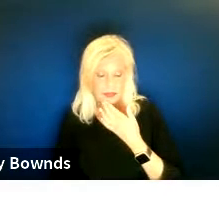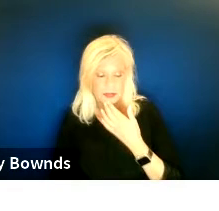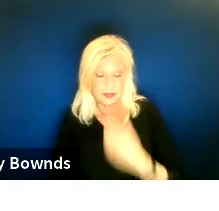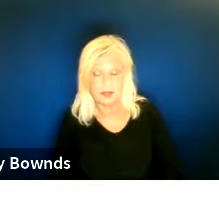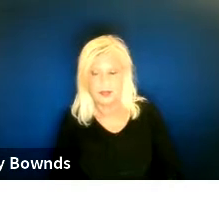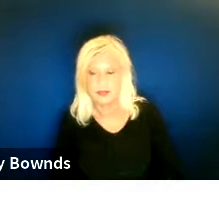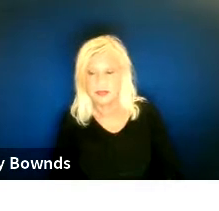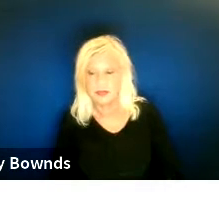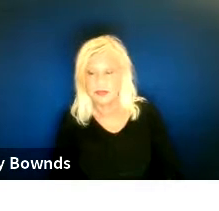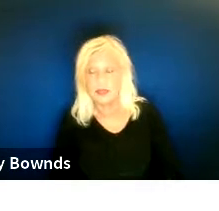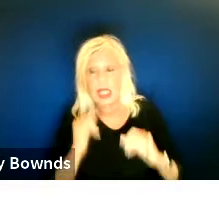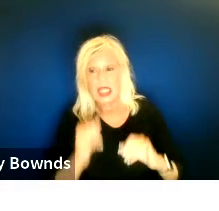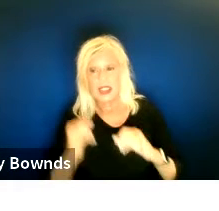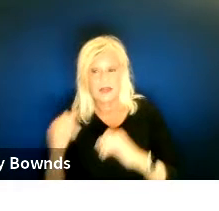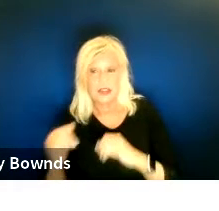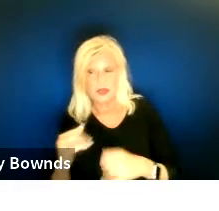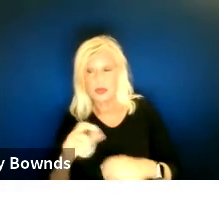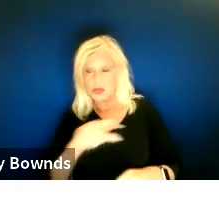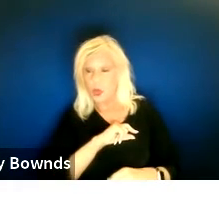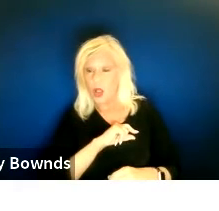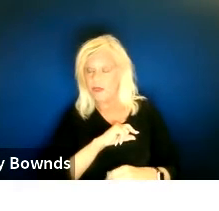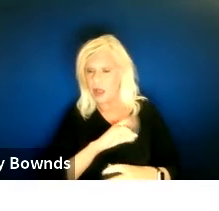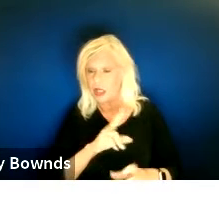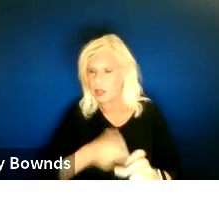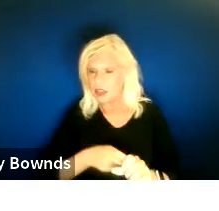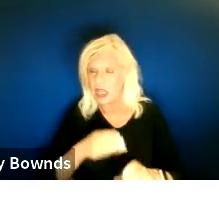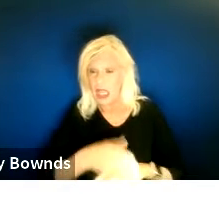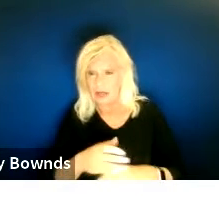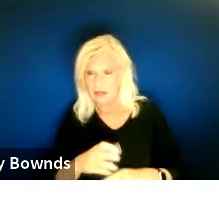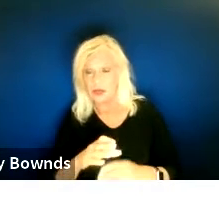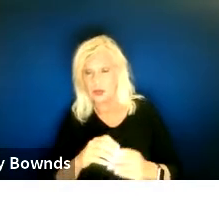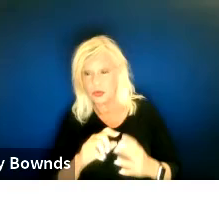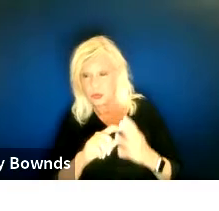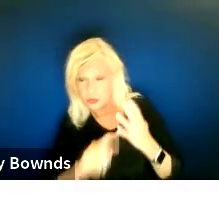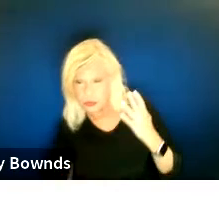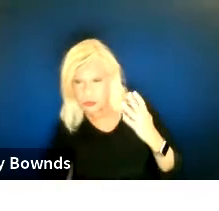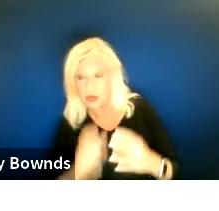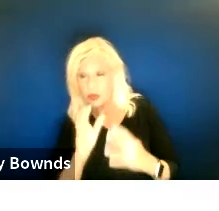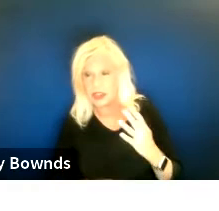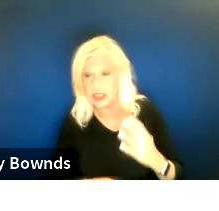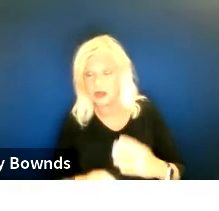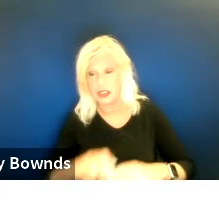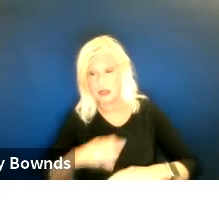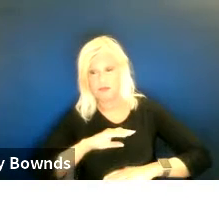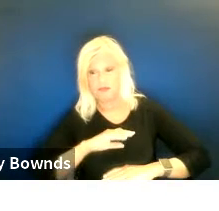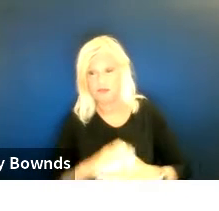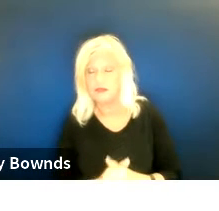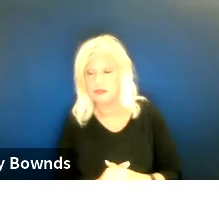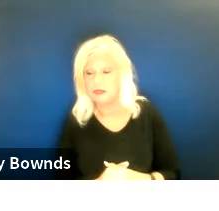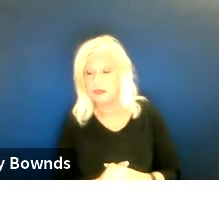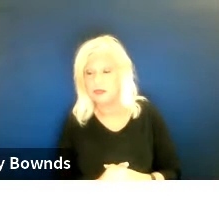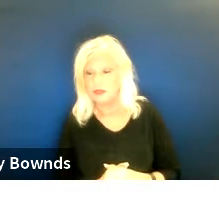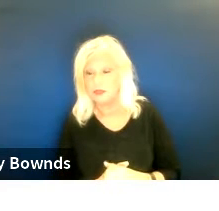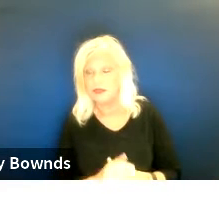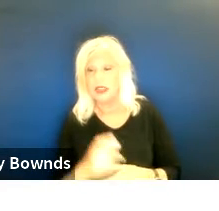So the individuals are eligible to participate in the study after meeting all inclusion criteria, which include diagnosed with a spinal